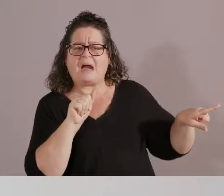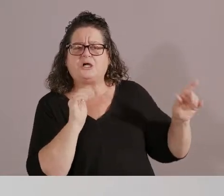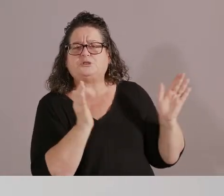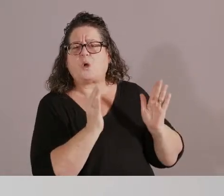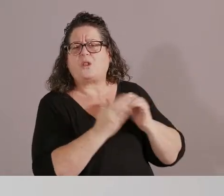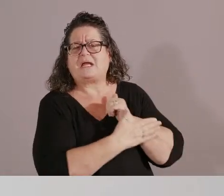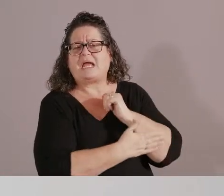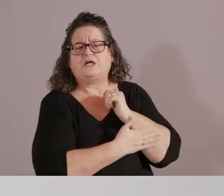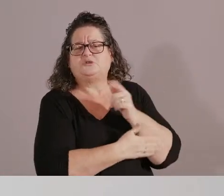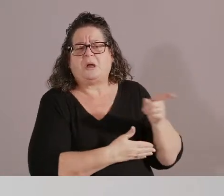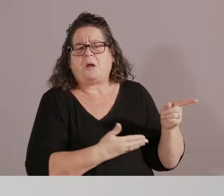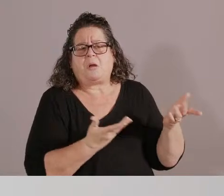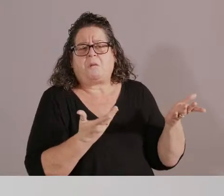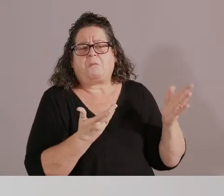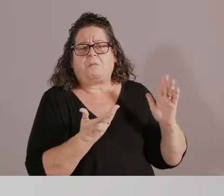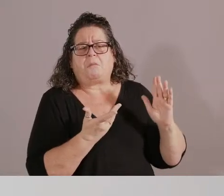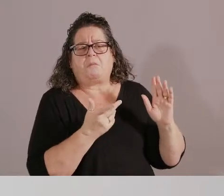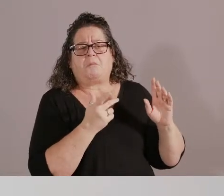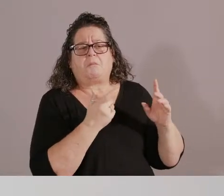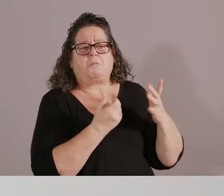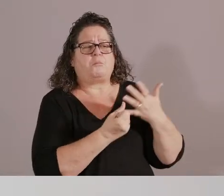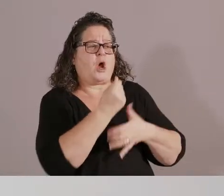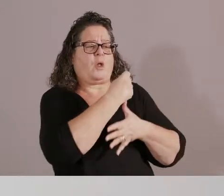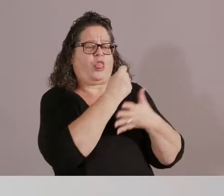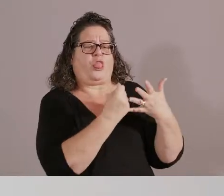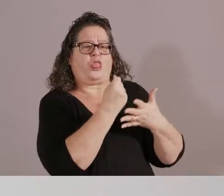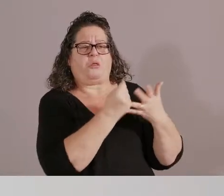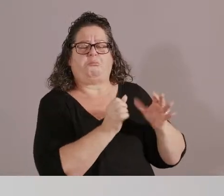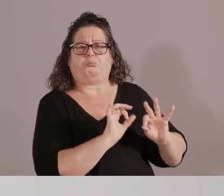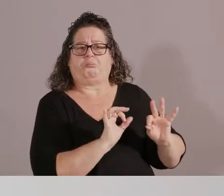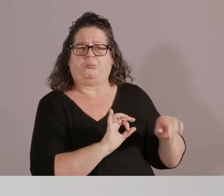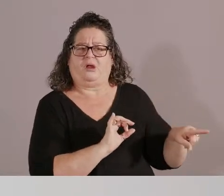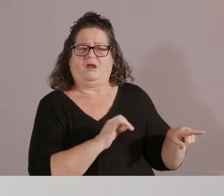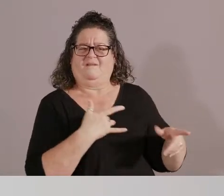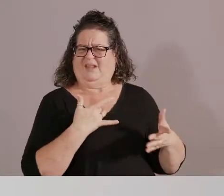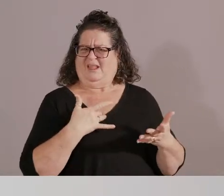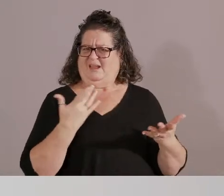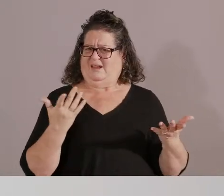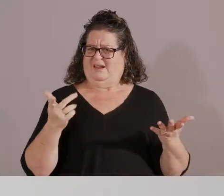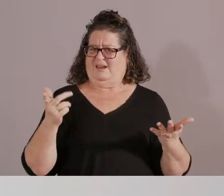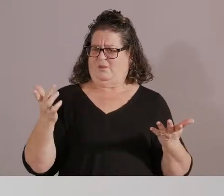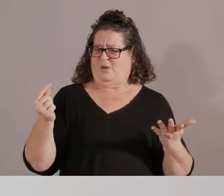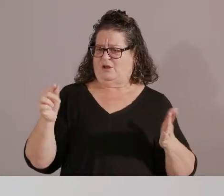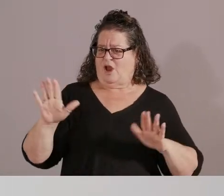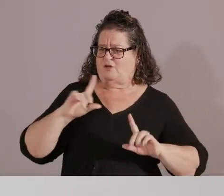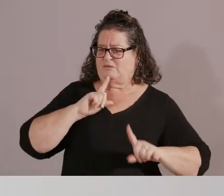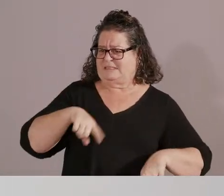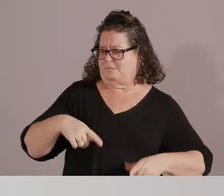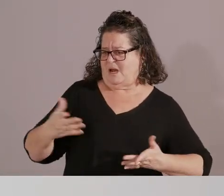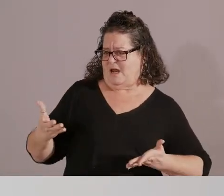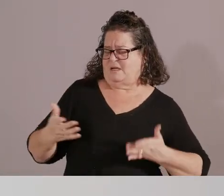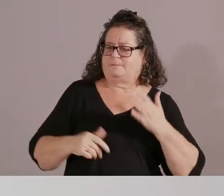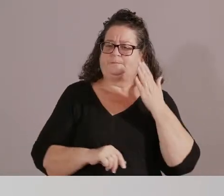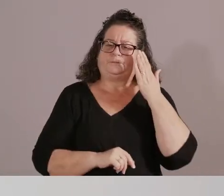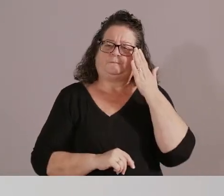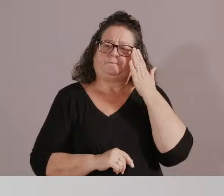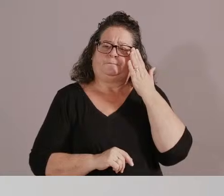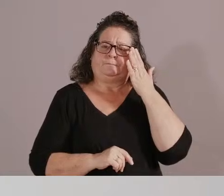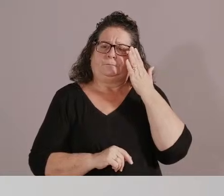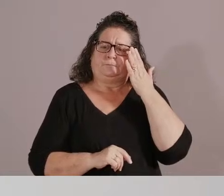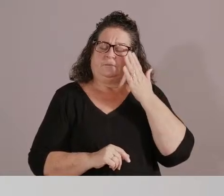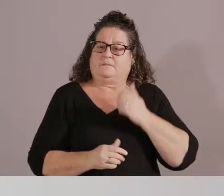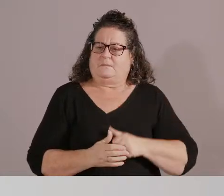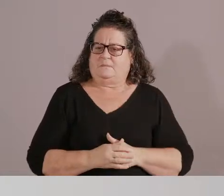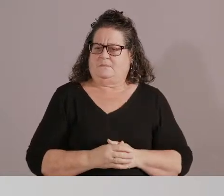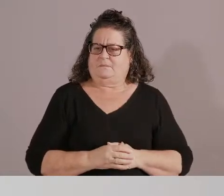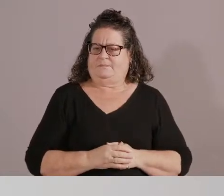I wonder what your response is to that. Well, I guess the response, so there are the two